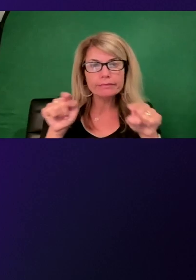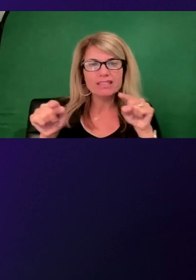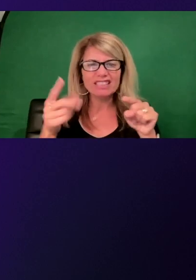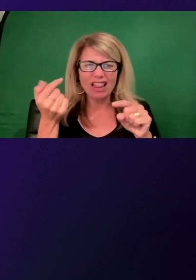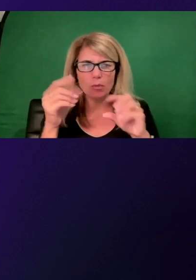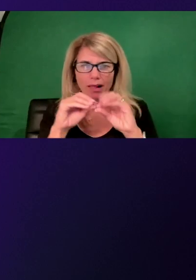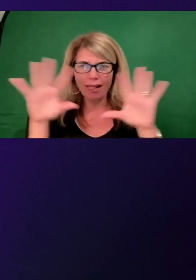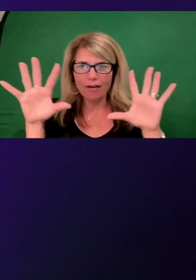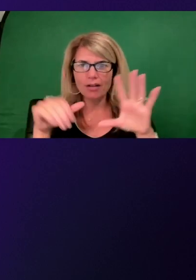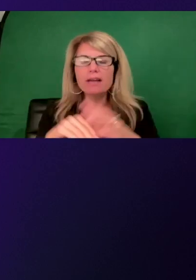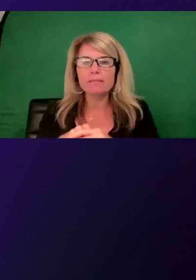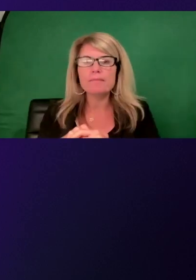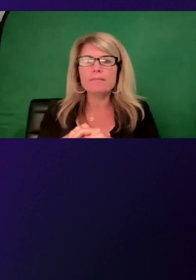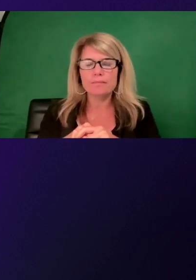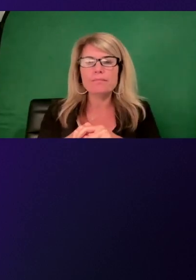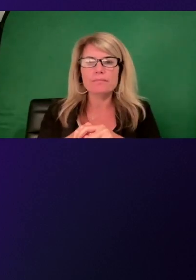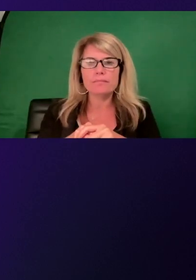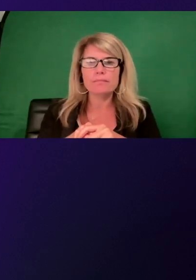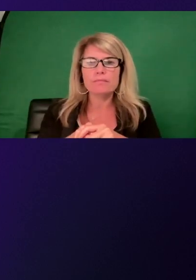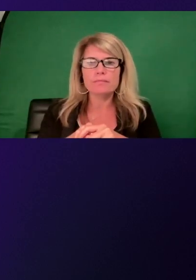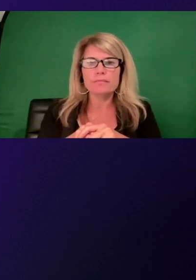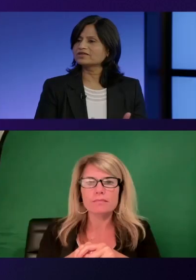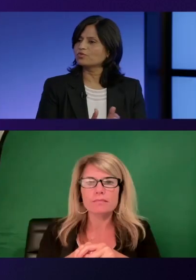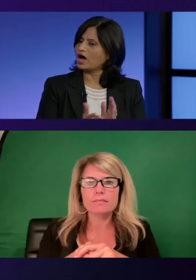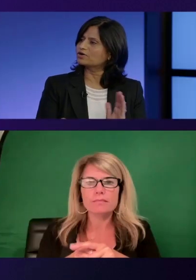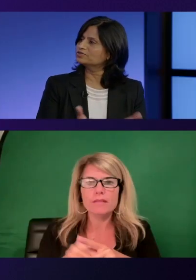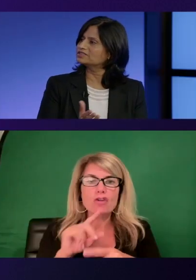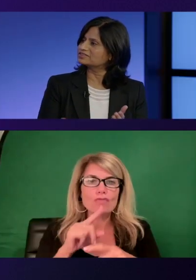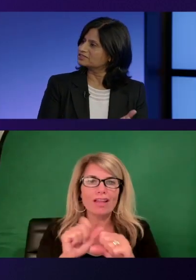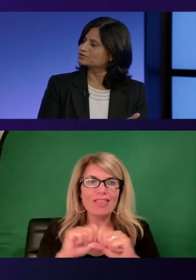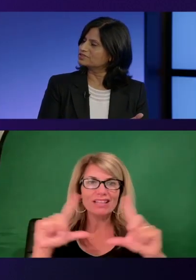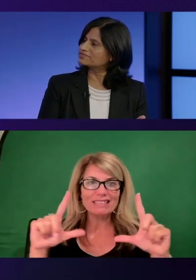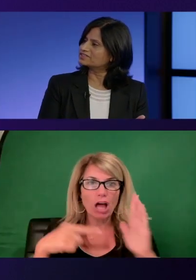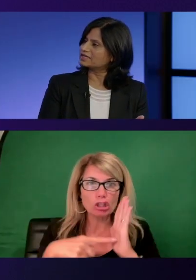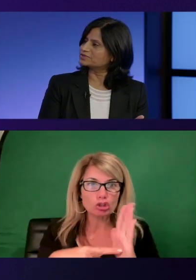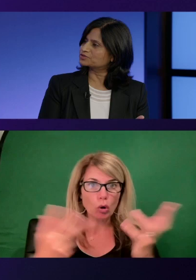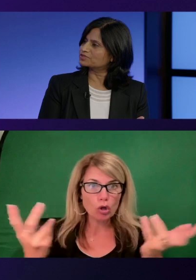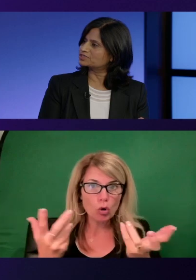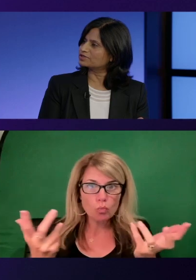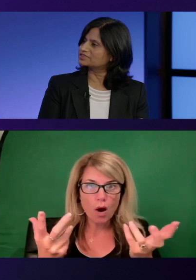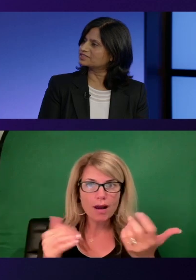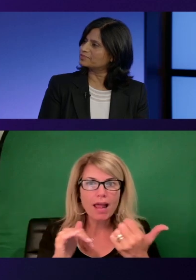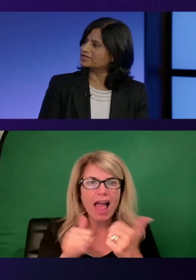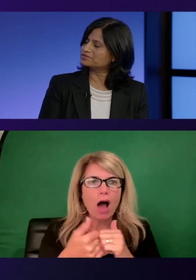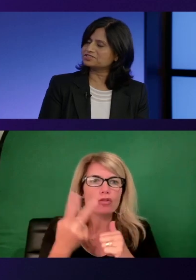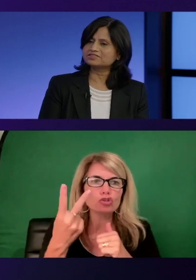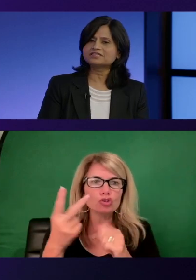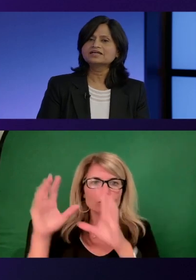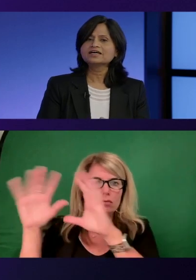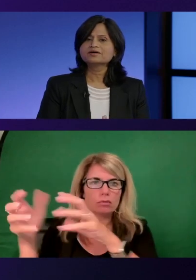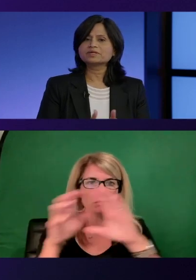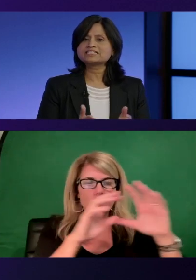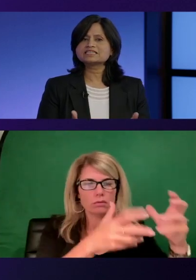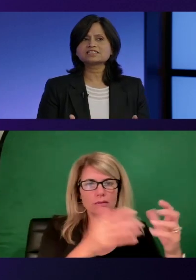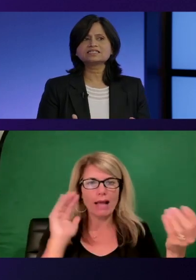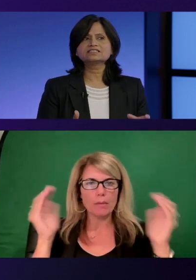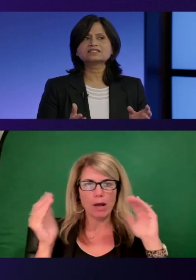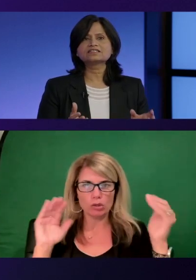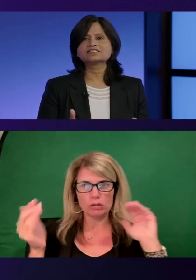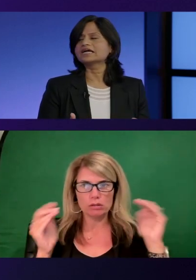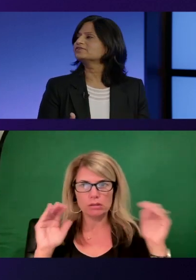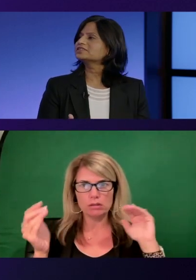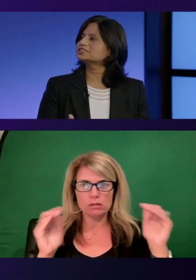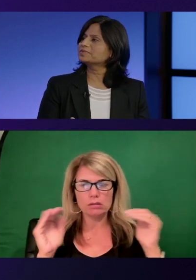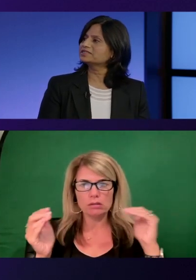Right. And essentially the slide is in fact showing how do the 2 different types of storage choices compare to each other. But essentially,